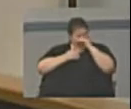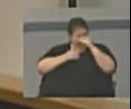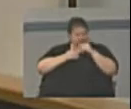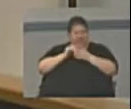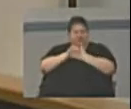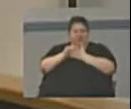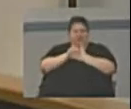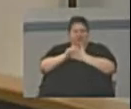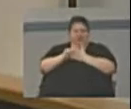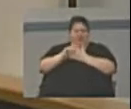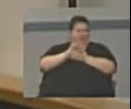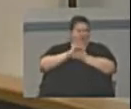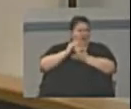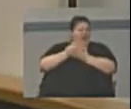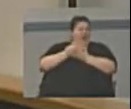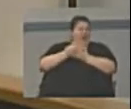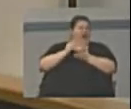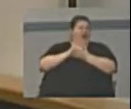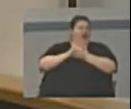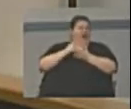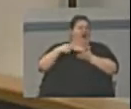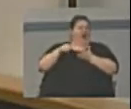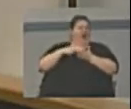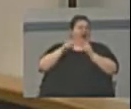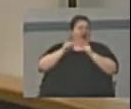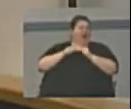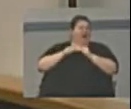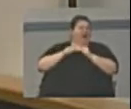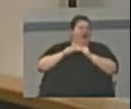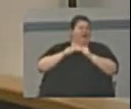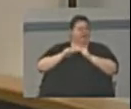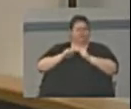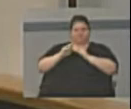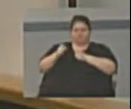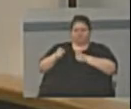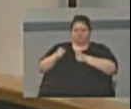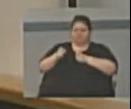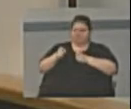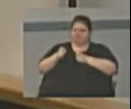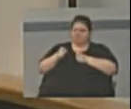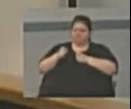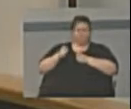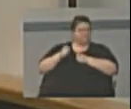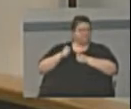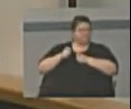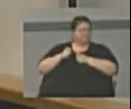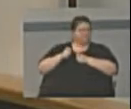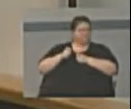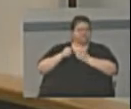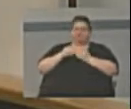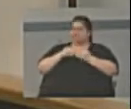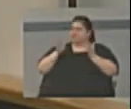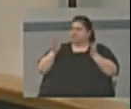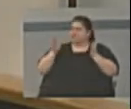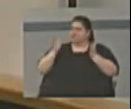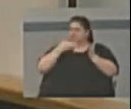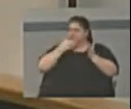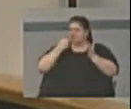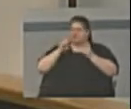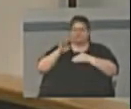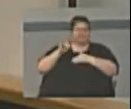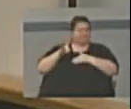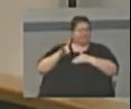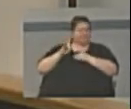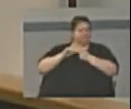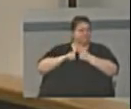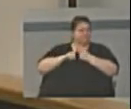dollar figure, that we can award outside of just the general best bid to